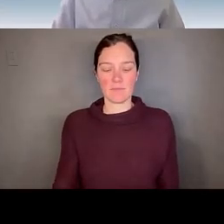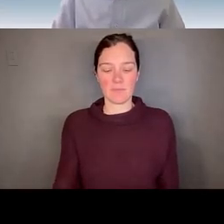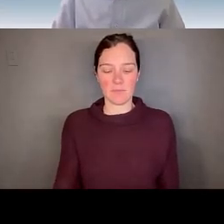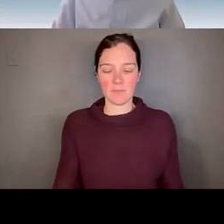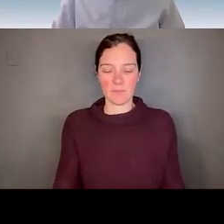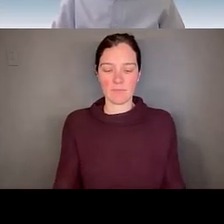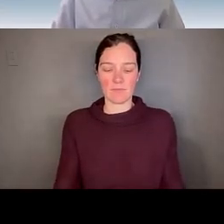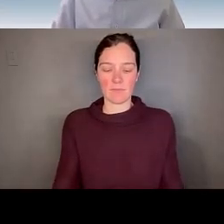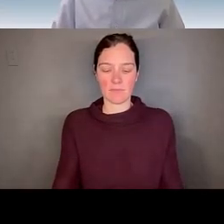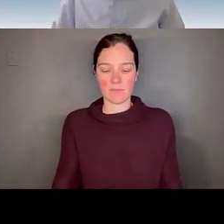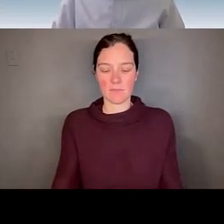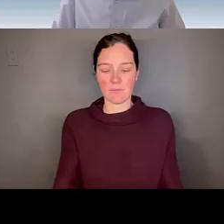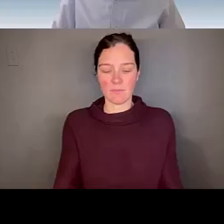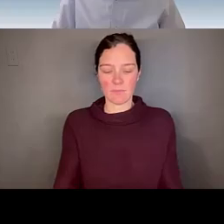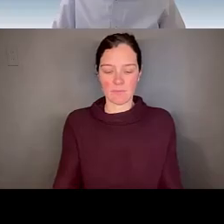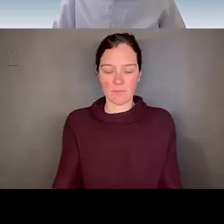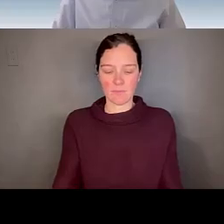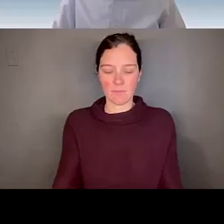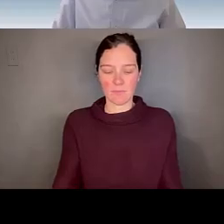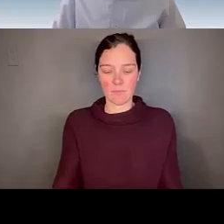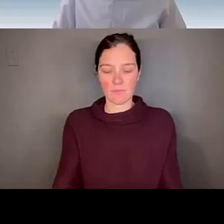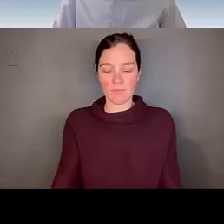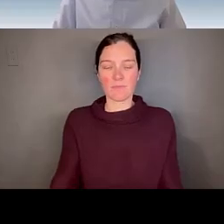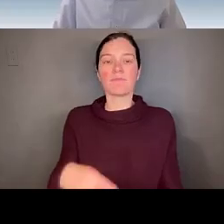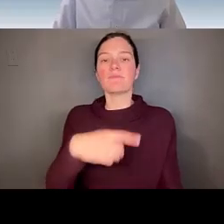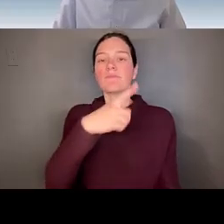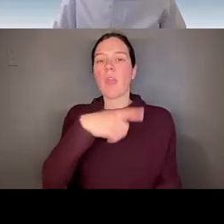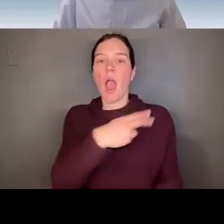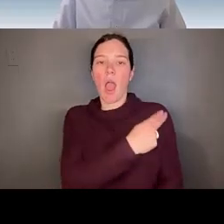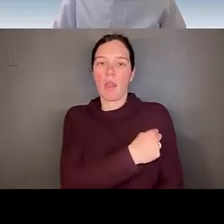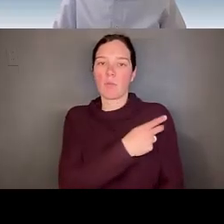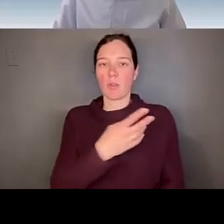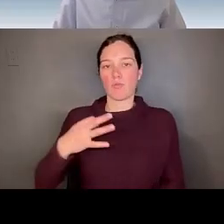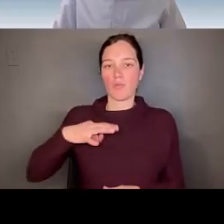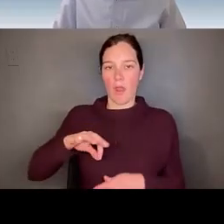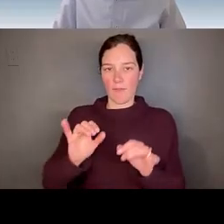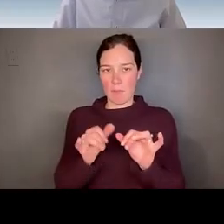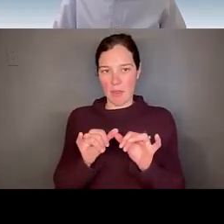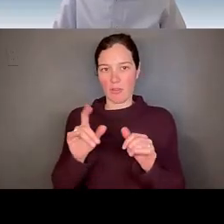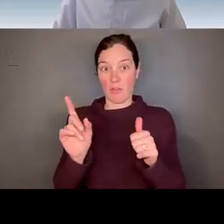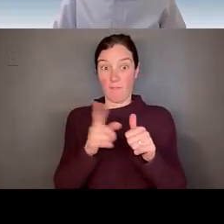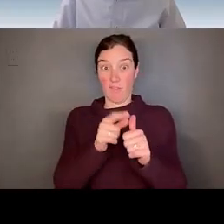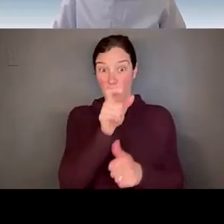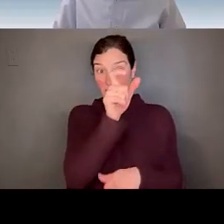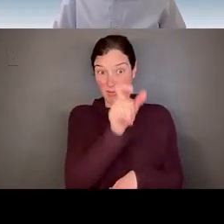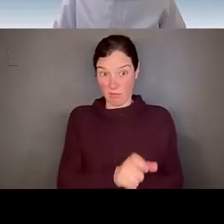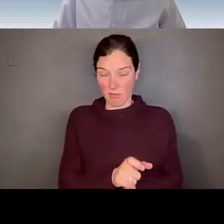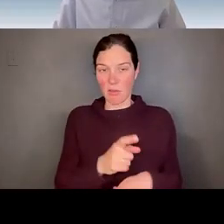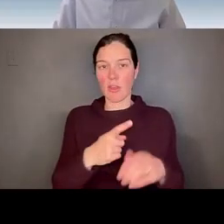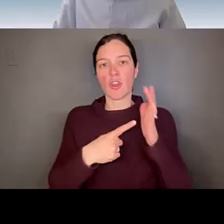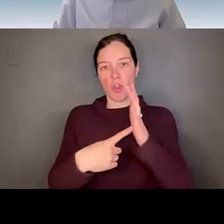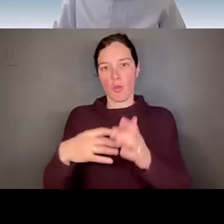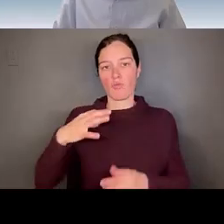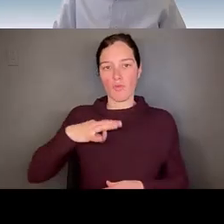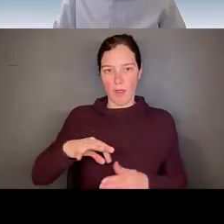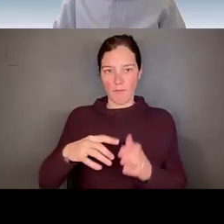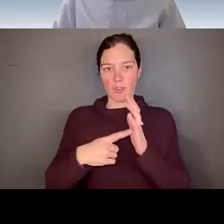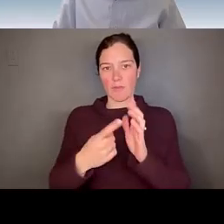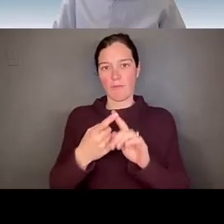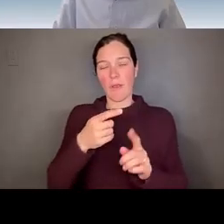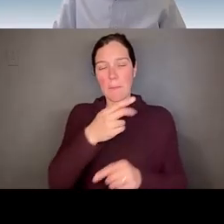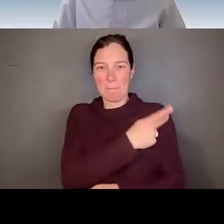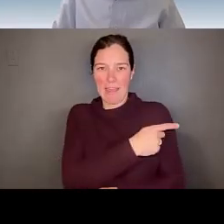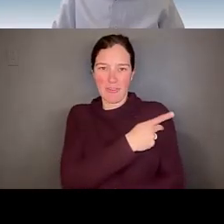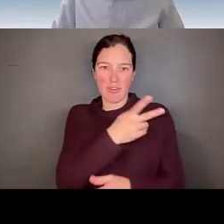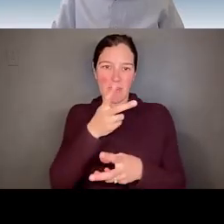This table looks at various hospital profit measures. Patient service profits, the first measure on the chart, reflects profits generated from patient